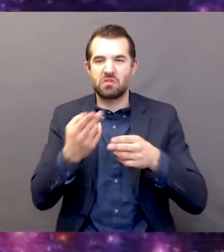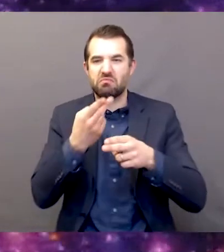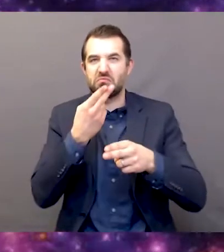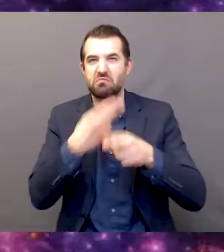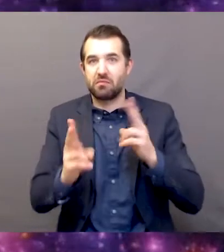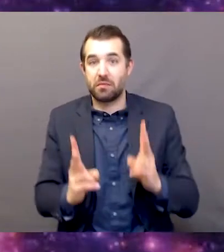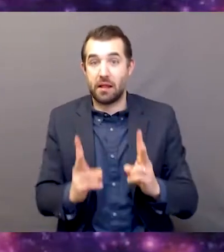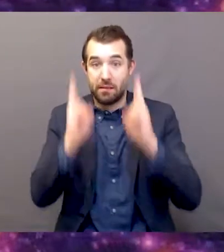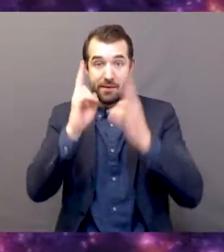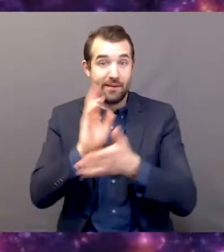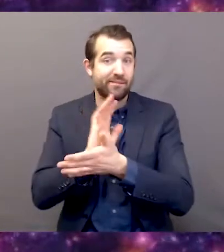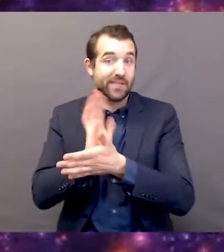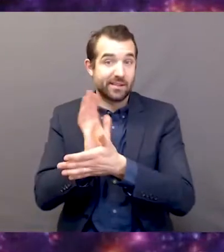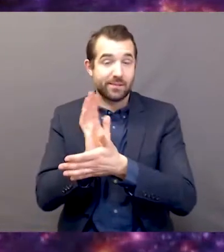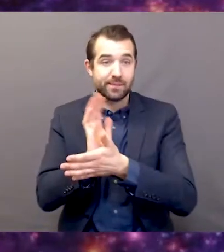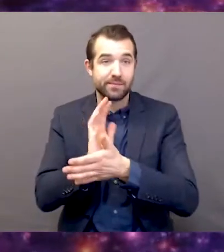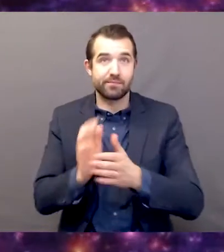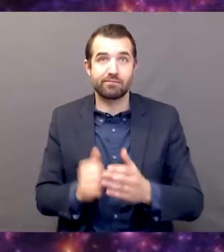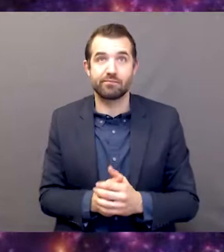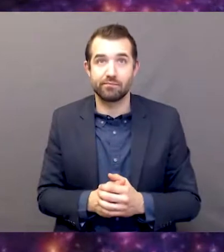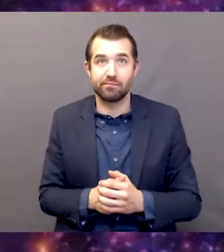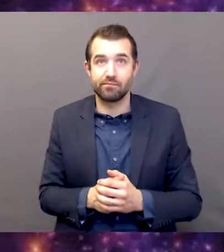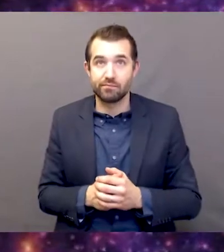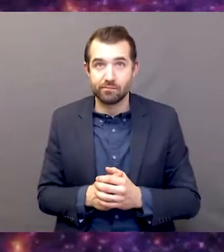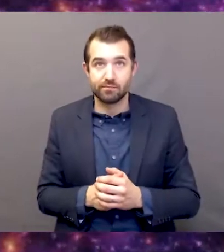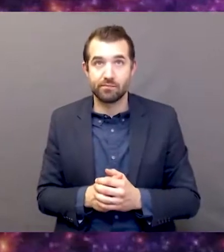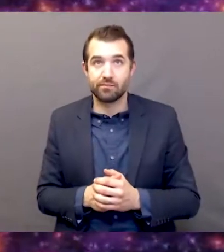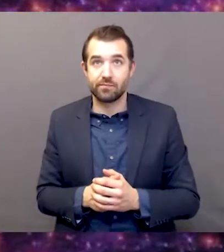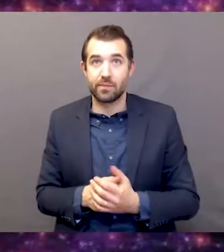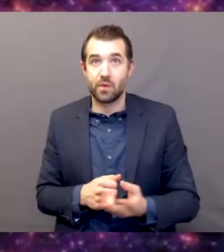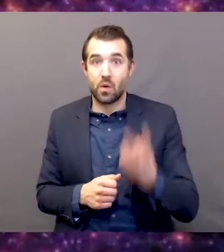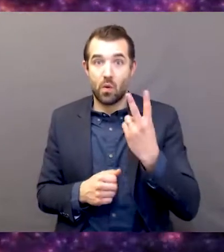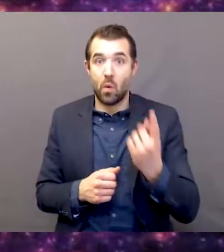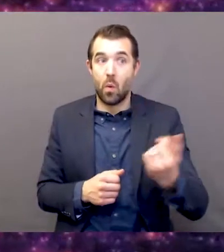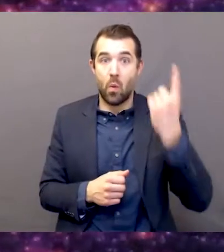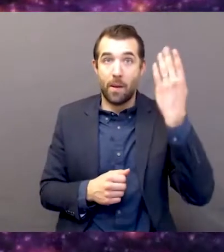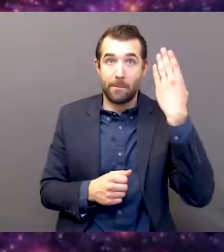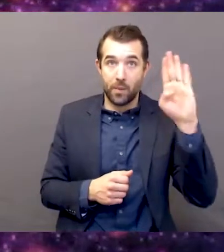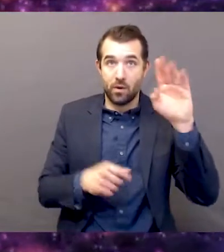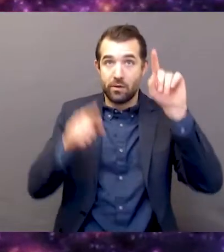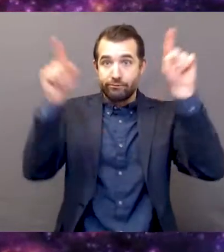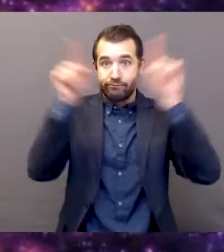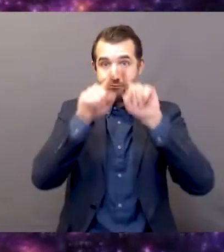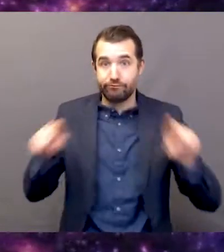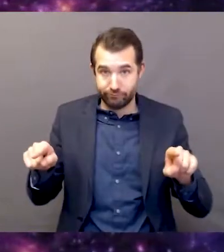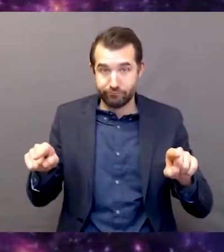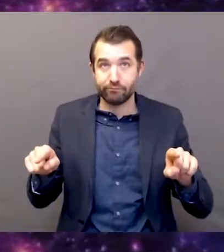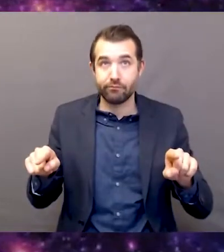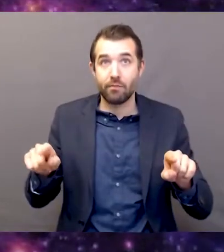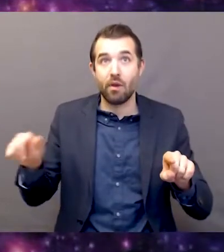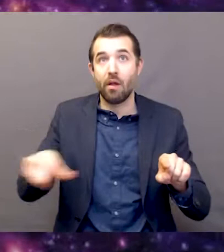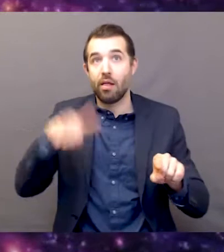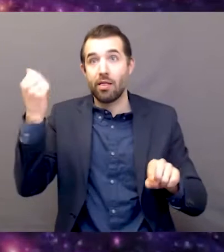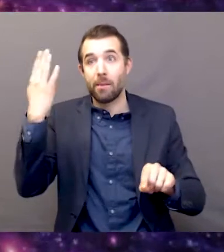movie, and you can see two projections. This is a vertical slice, and here's the horizontal slice. And you can